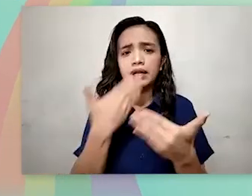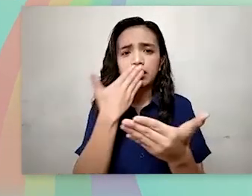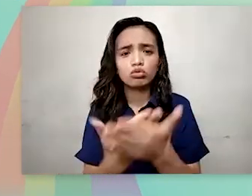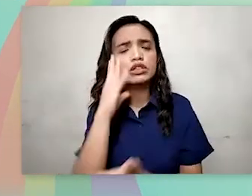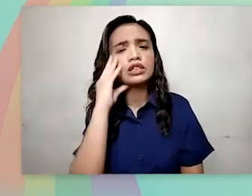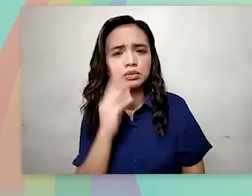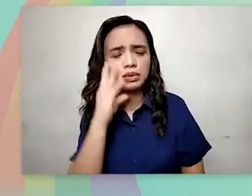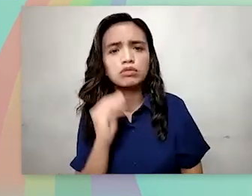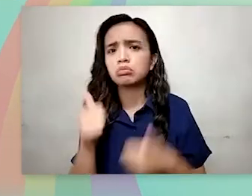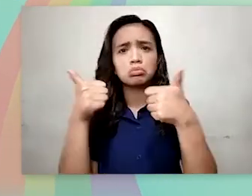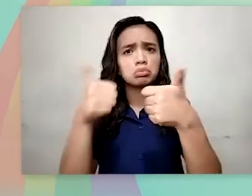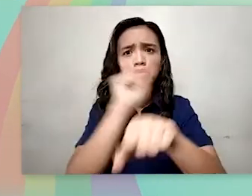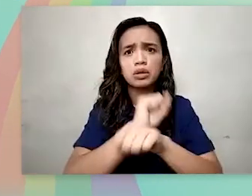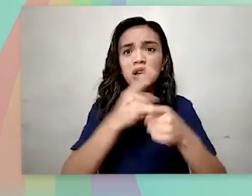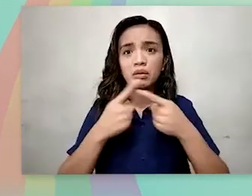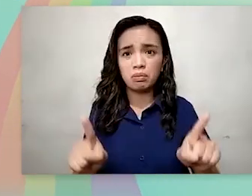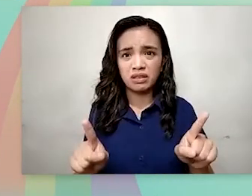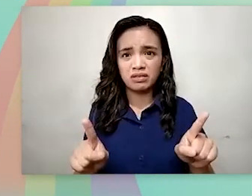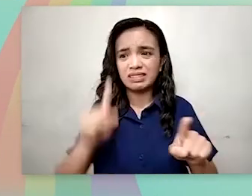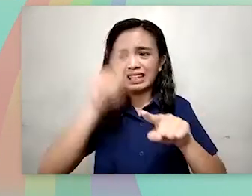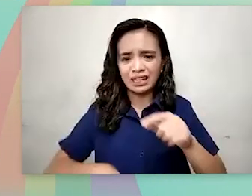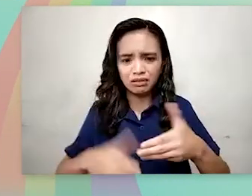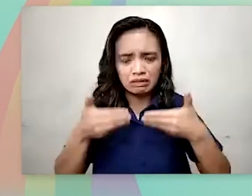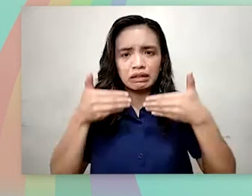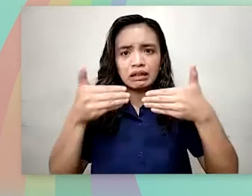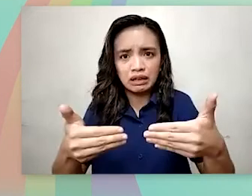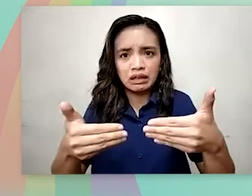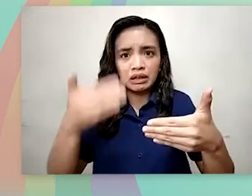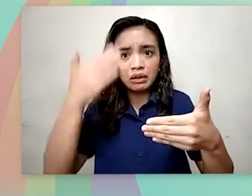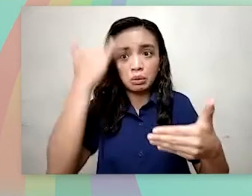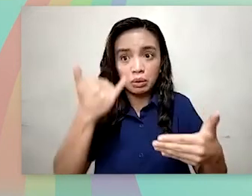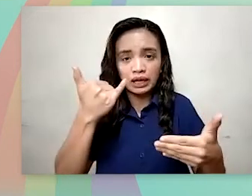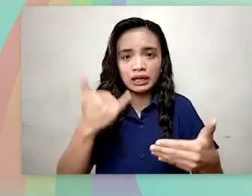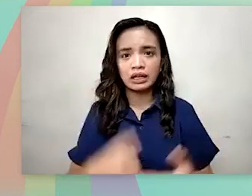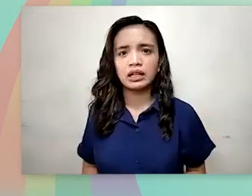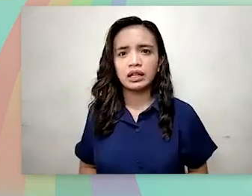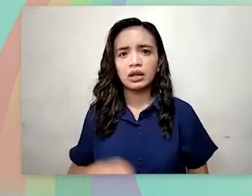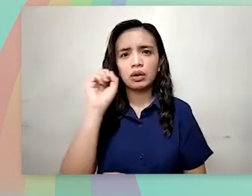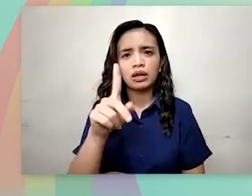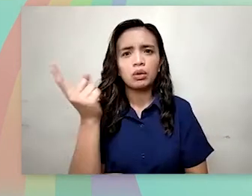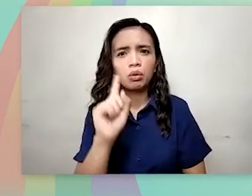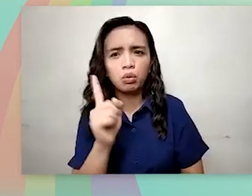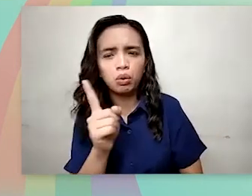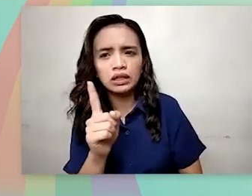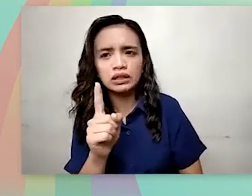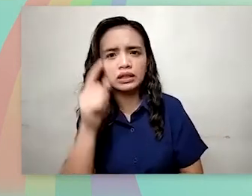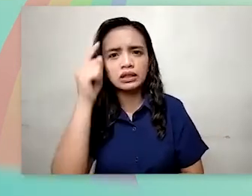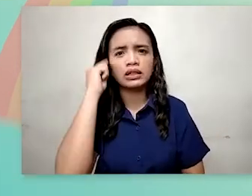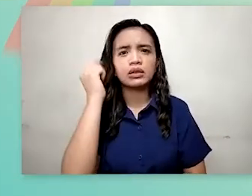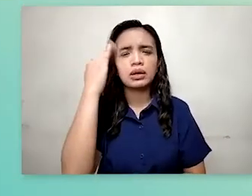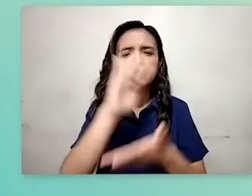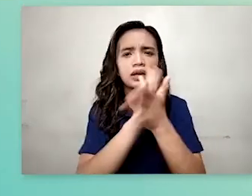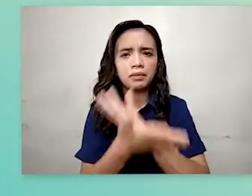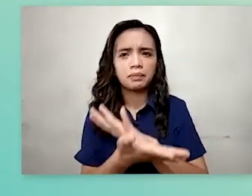good experiences and it worked, but we're not able to put it forward. Kasi capitalist yung tingin, di ba? Let me